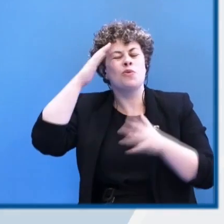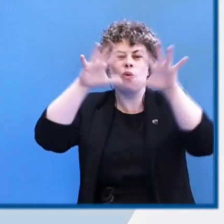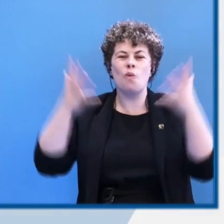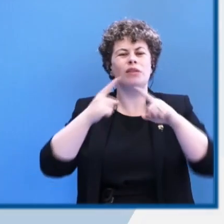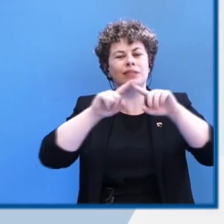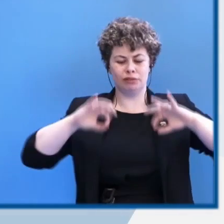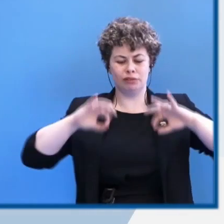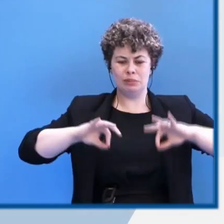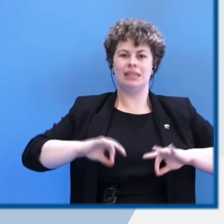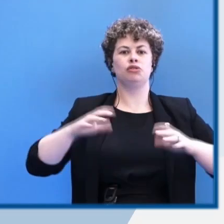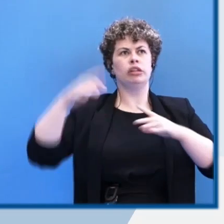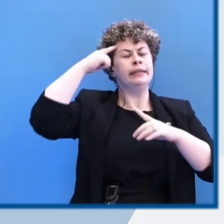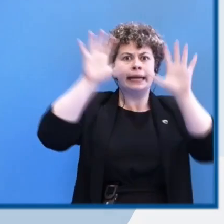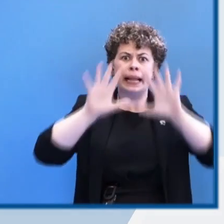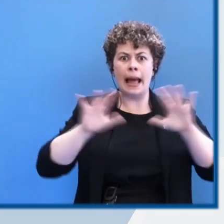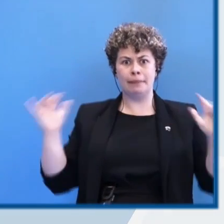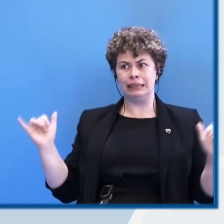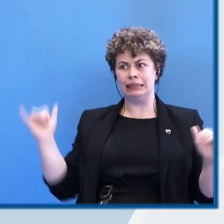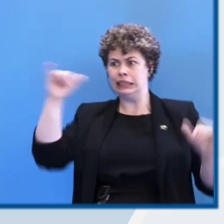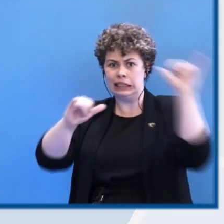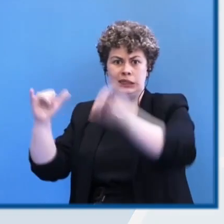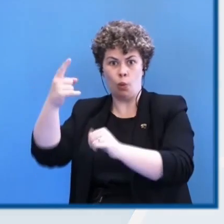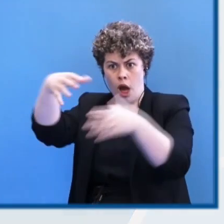Egypt later this year.